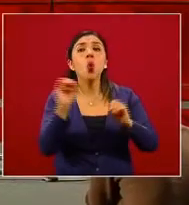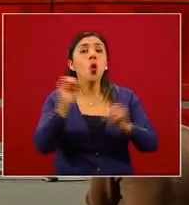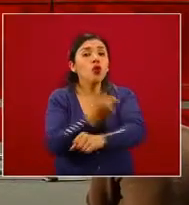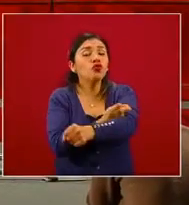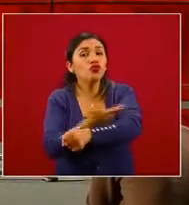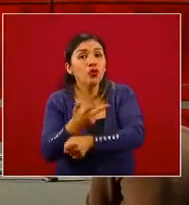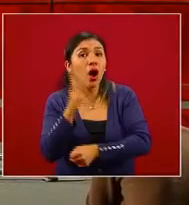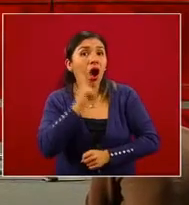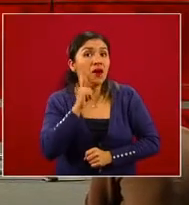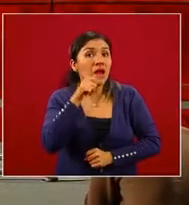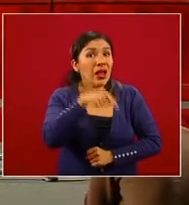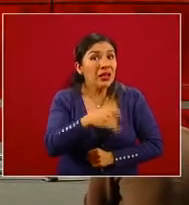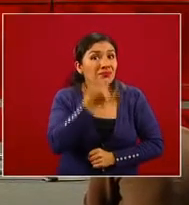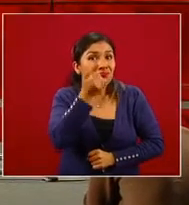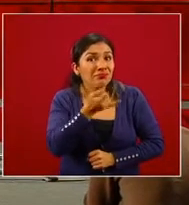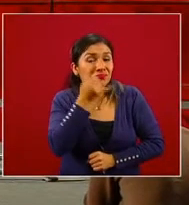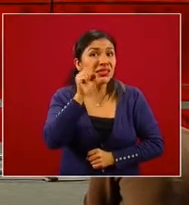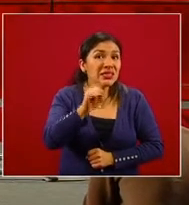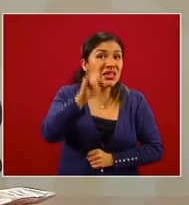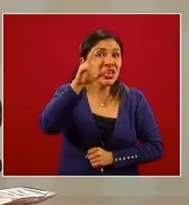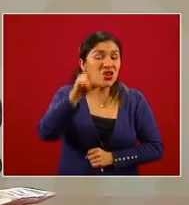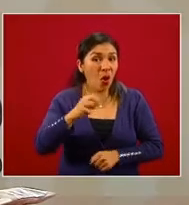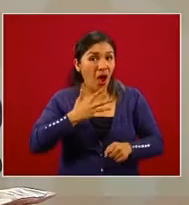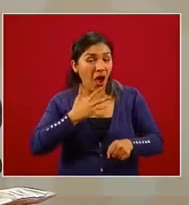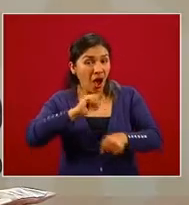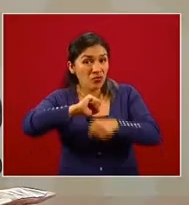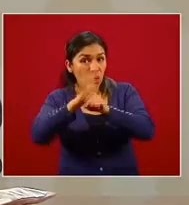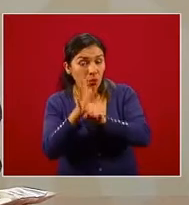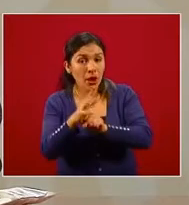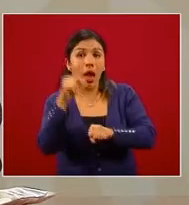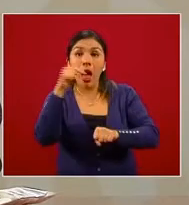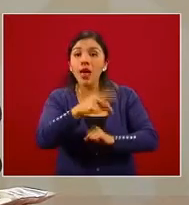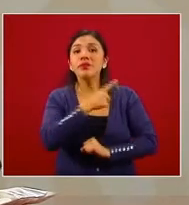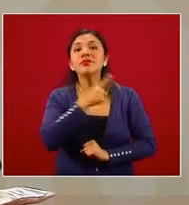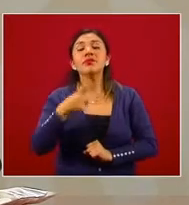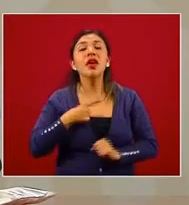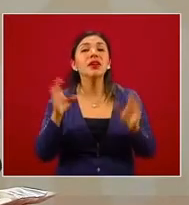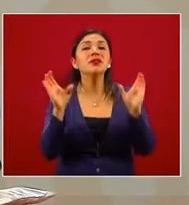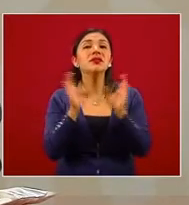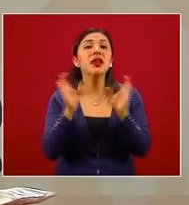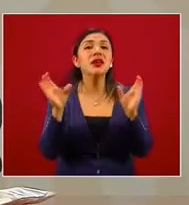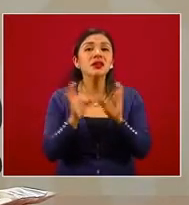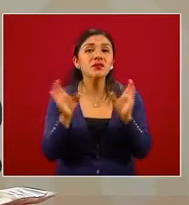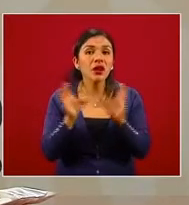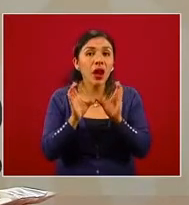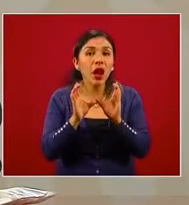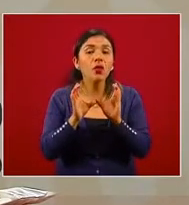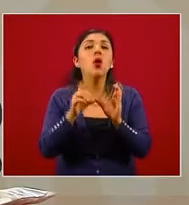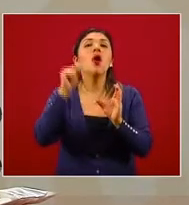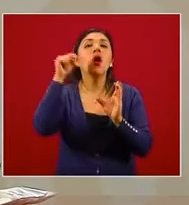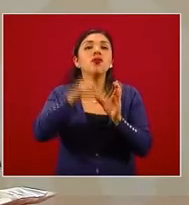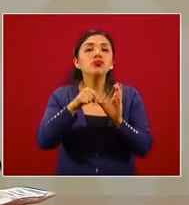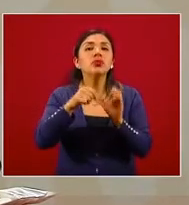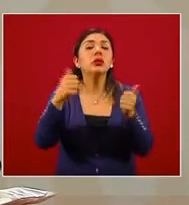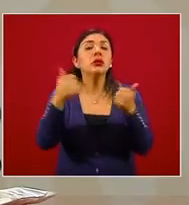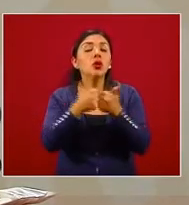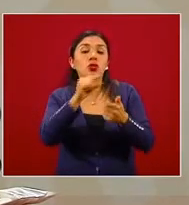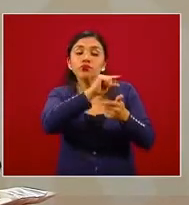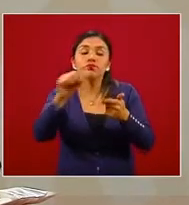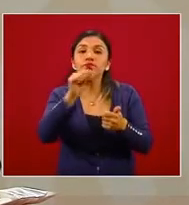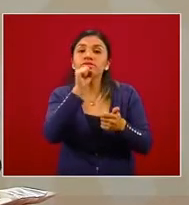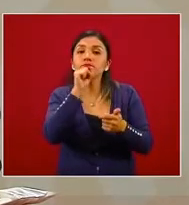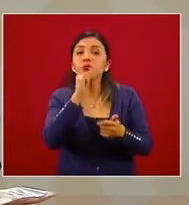there. If there wasn't a chance to take a sample of that dead person at that point, they have to